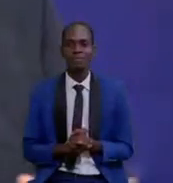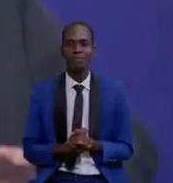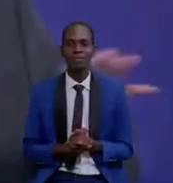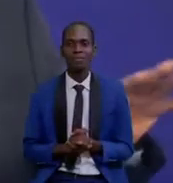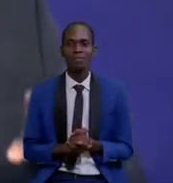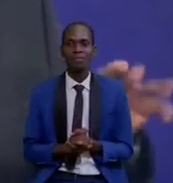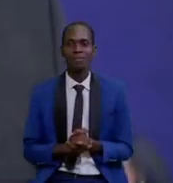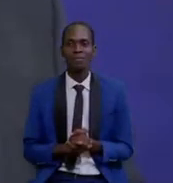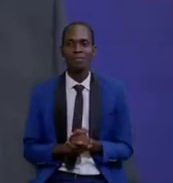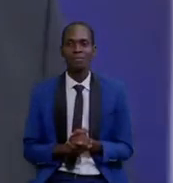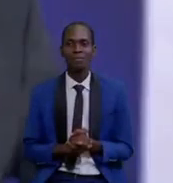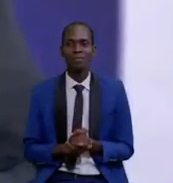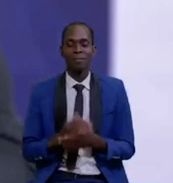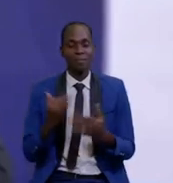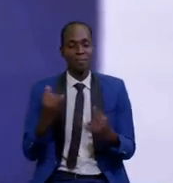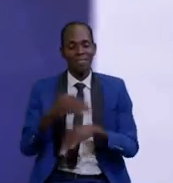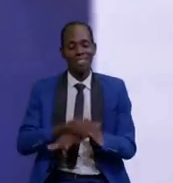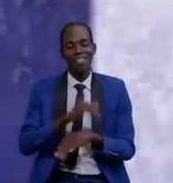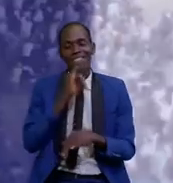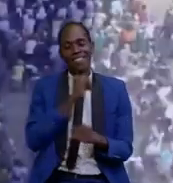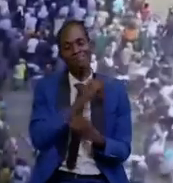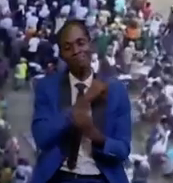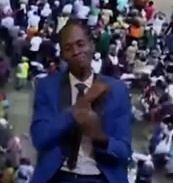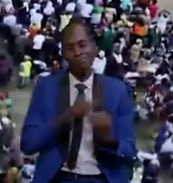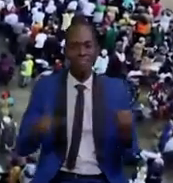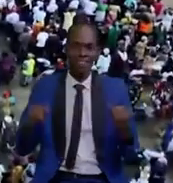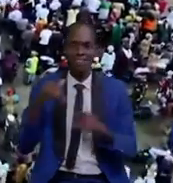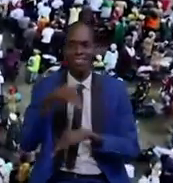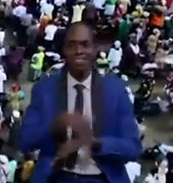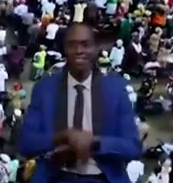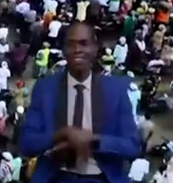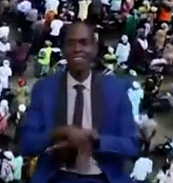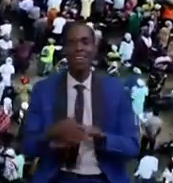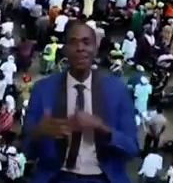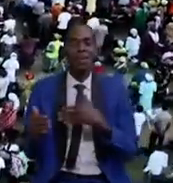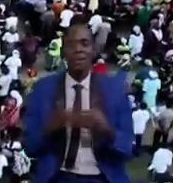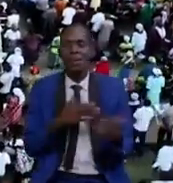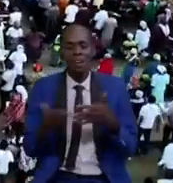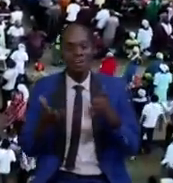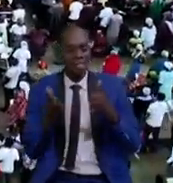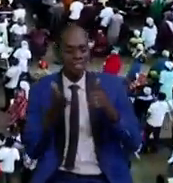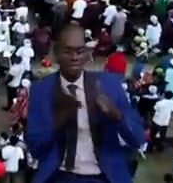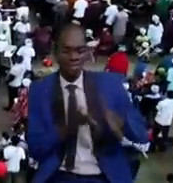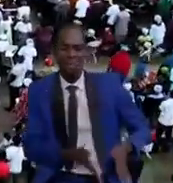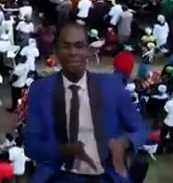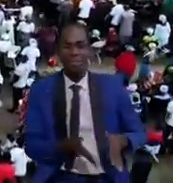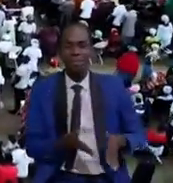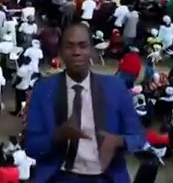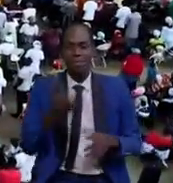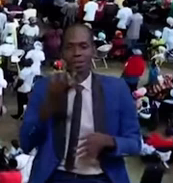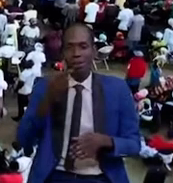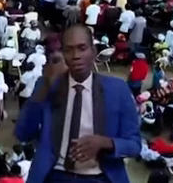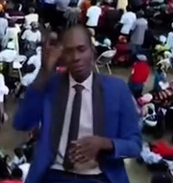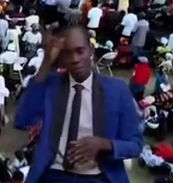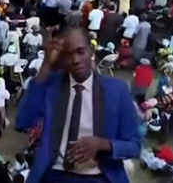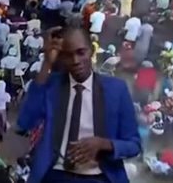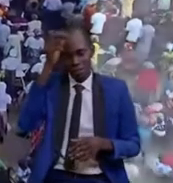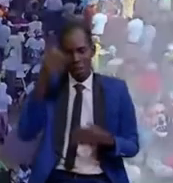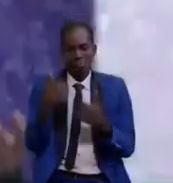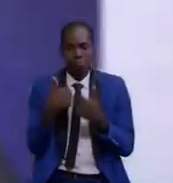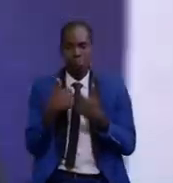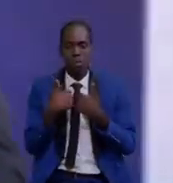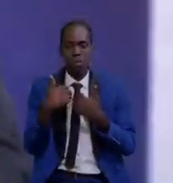Tonight is the final night. Whatever remnant of Satan's procession and